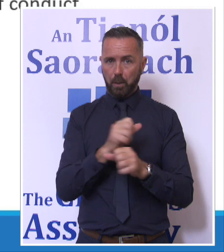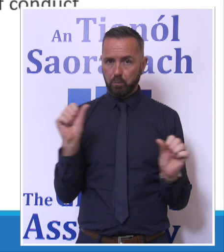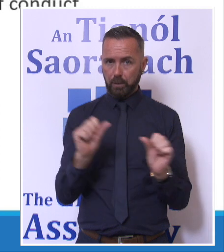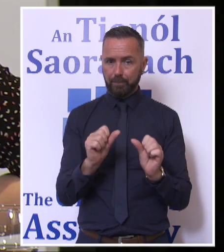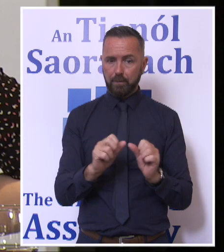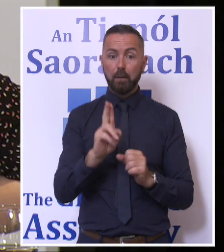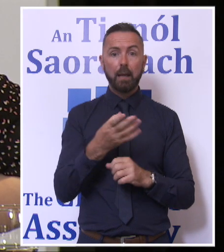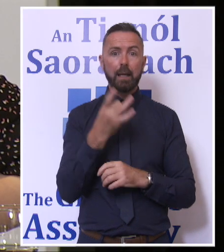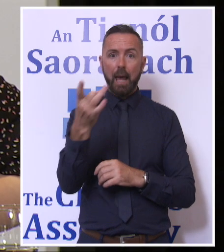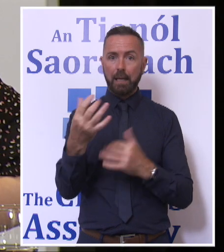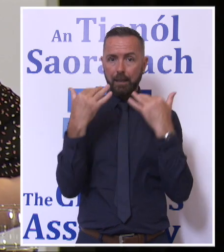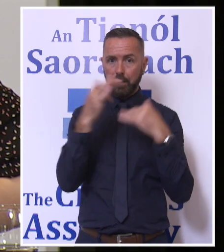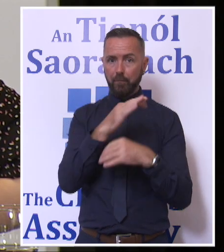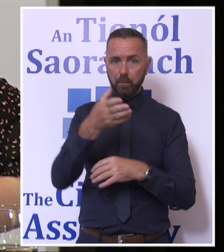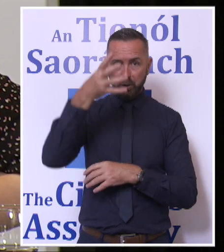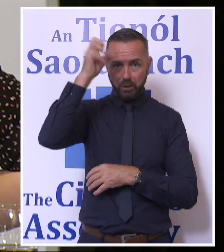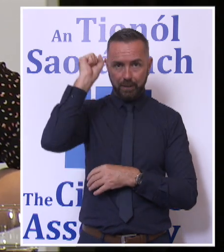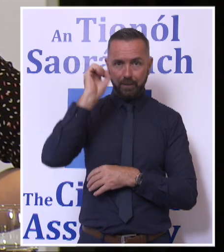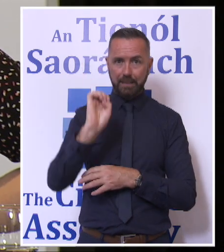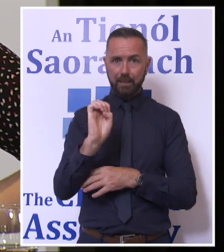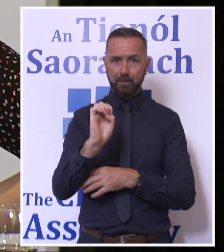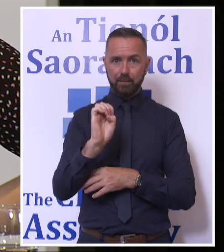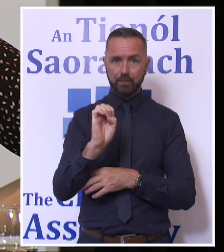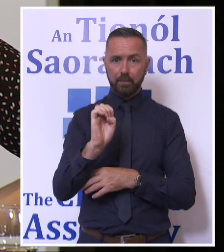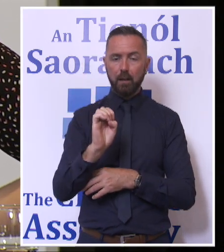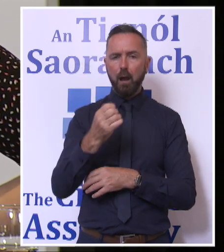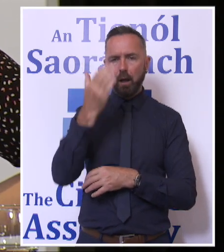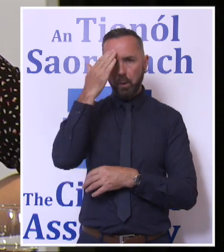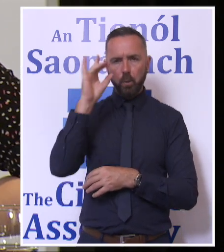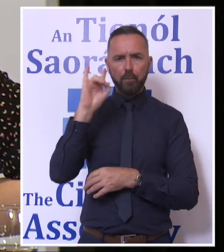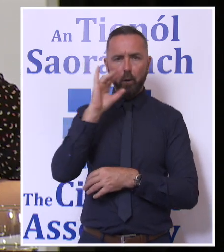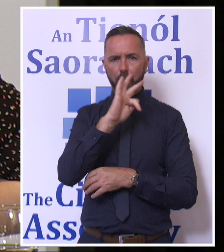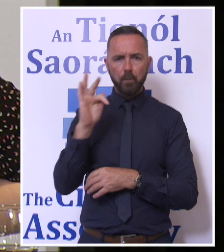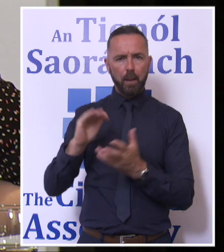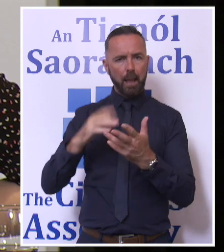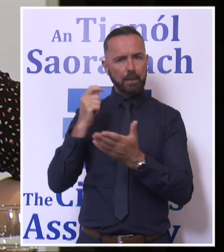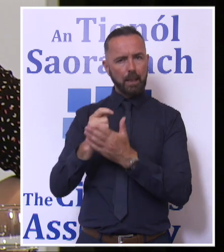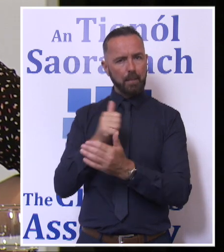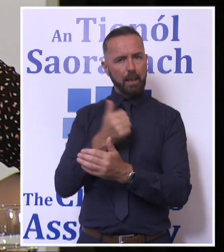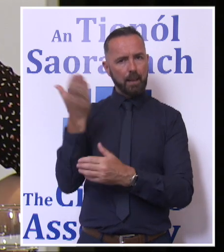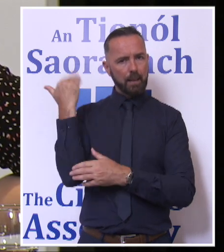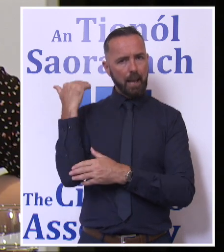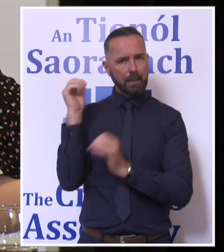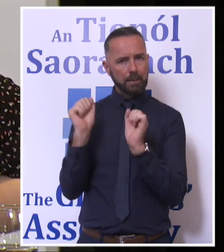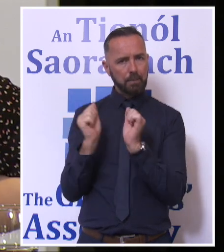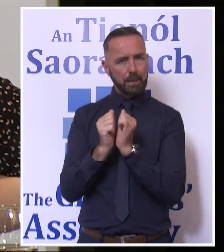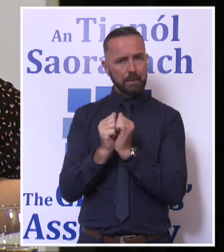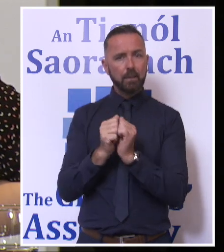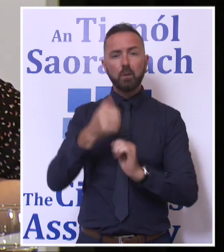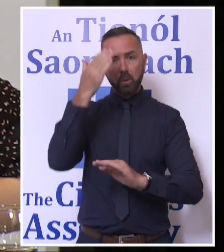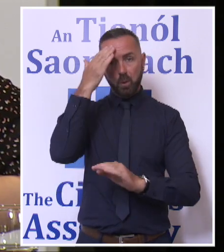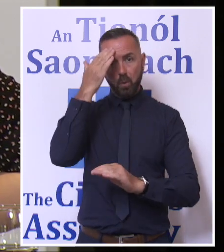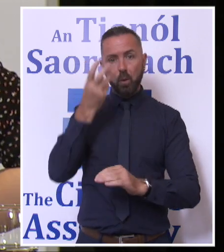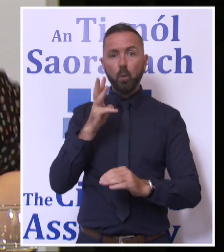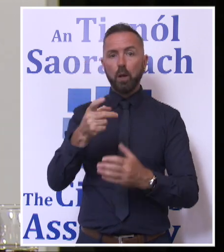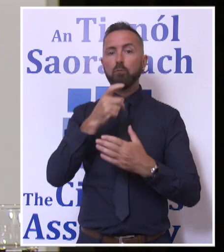can request information from the Chief Executive. I know you heard from the Chief Executives at your last meeting, so you will know that in practice, they report